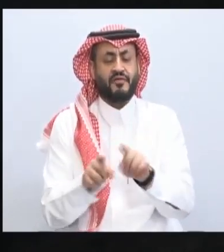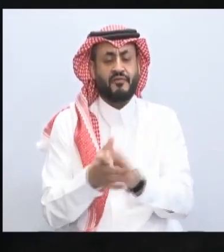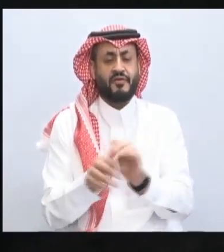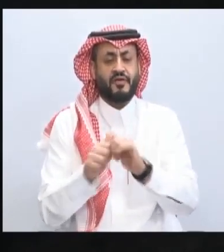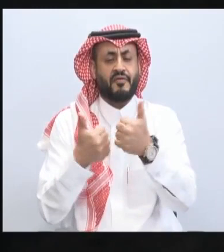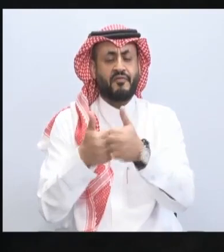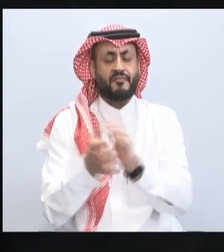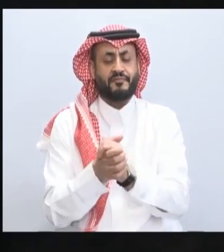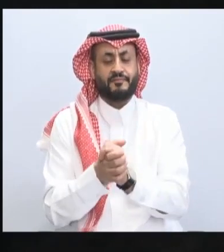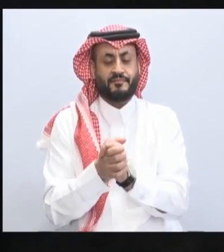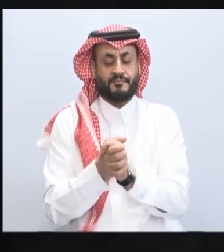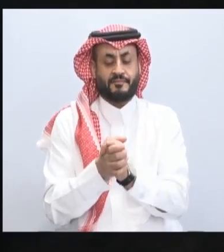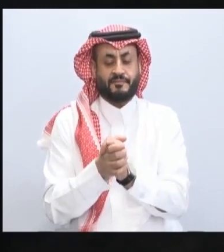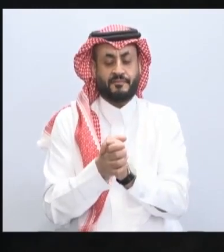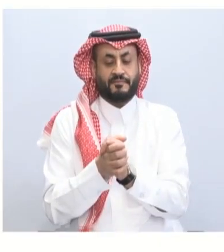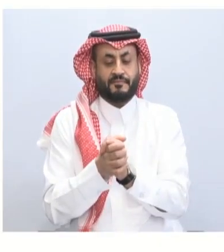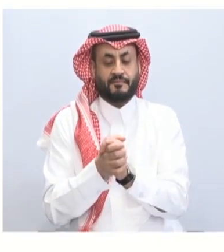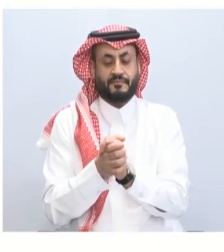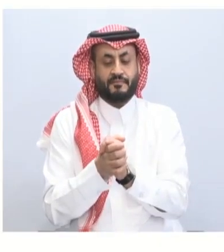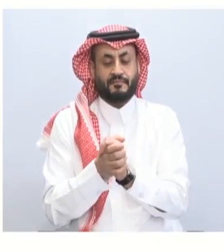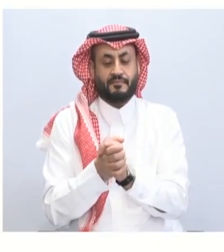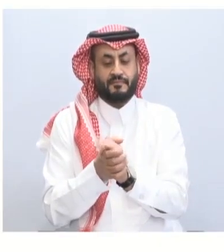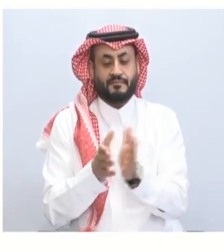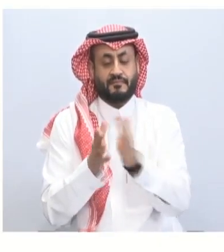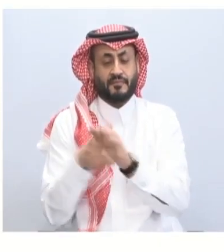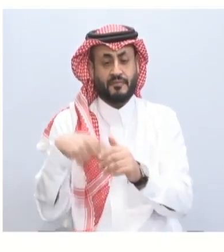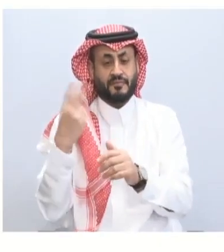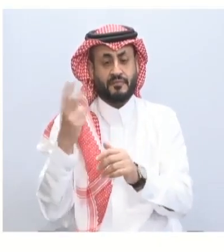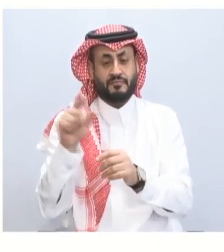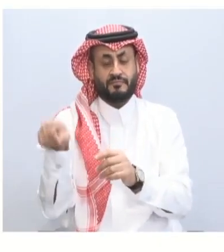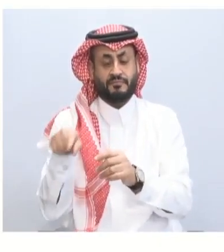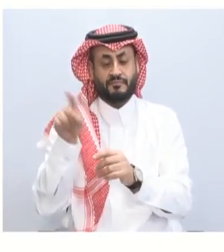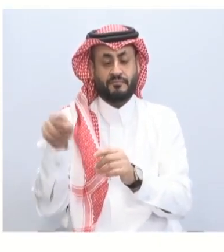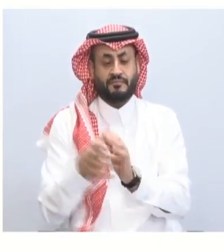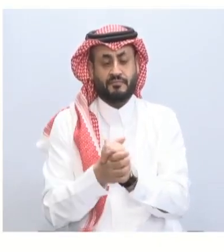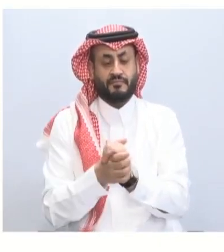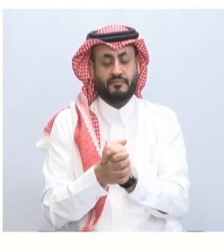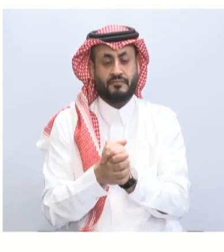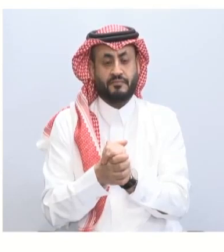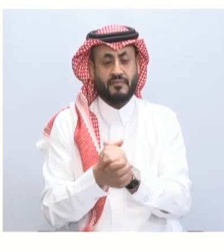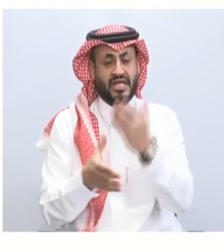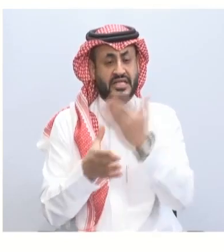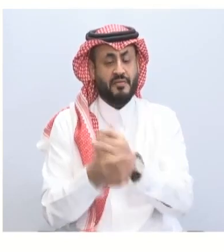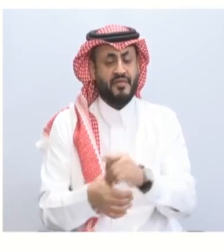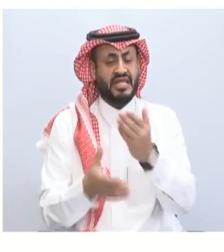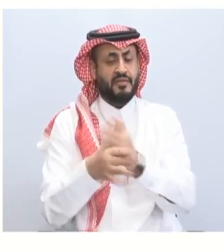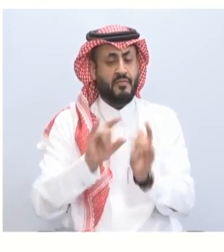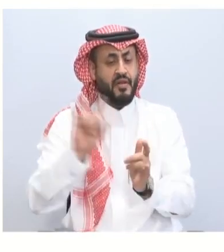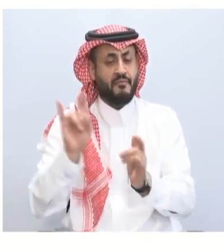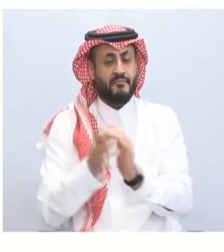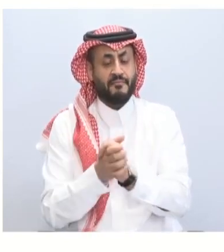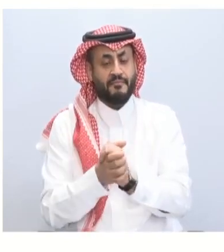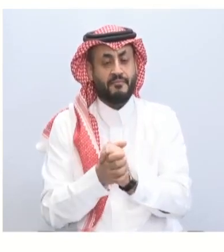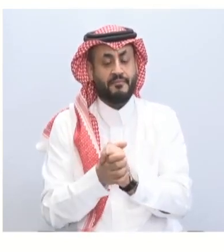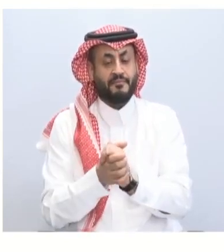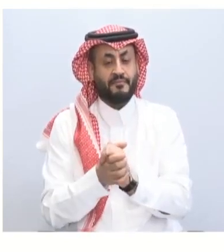or someone of your family. Also, there's another question here. We have here, of course, you're going to think about it. Why or why not?